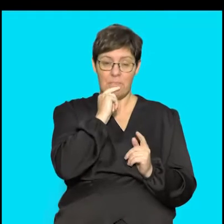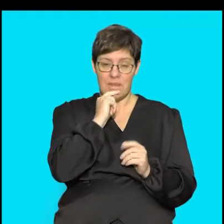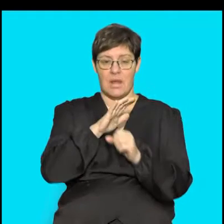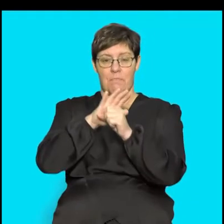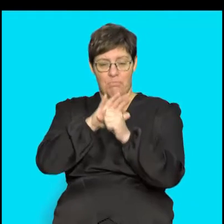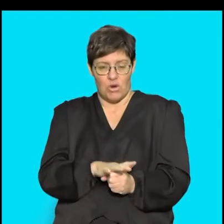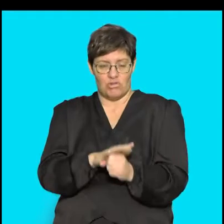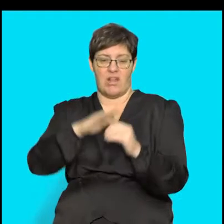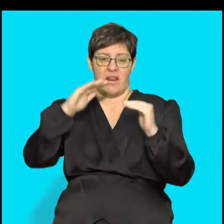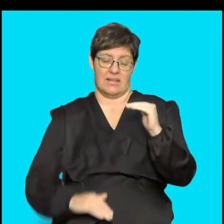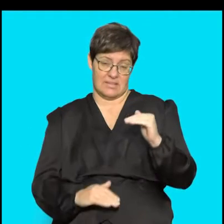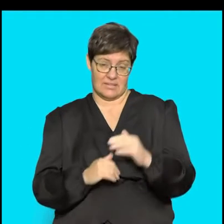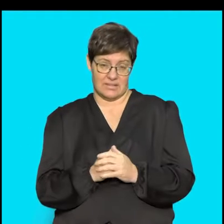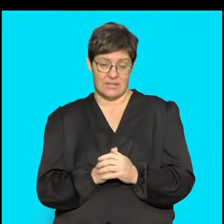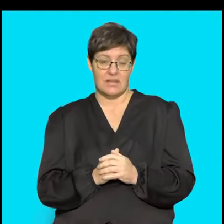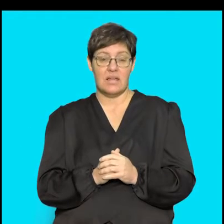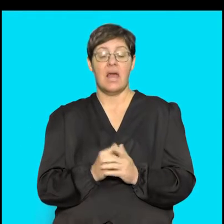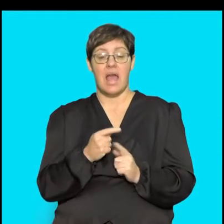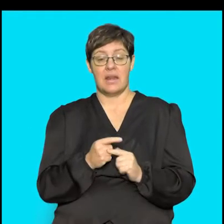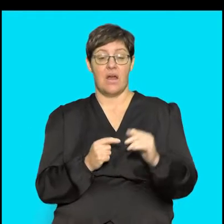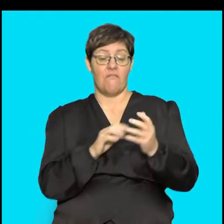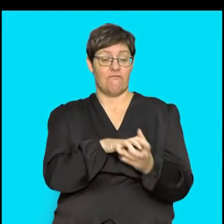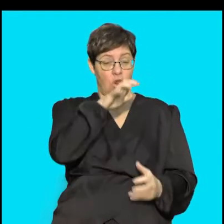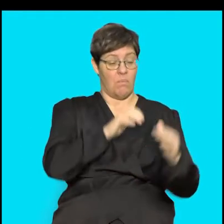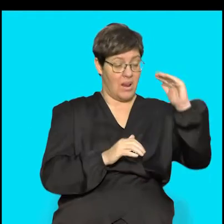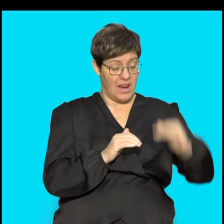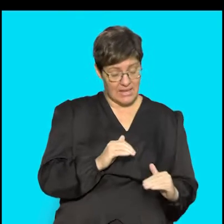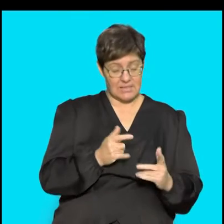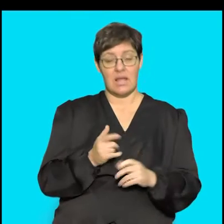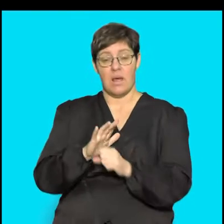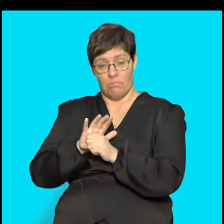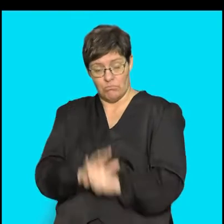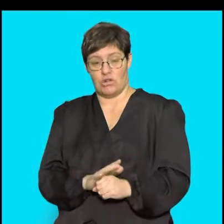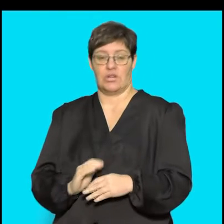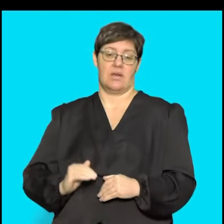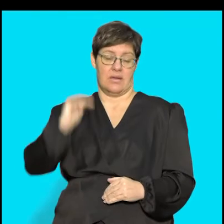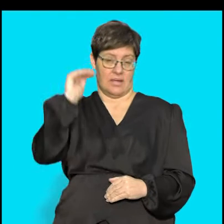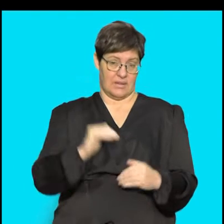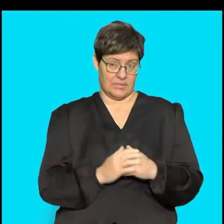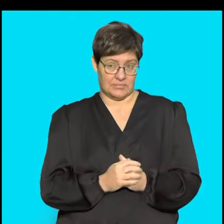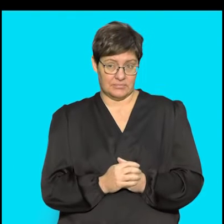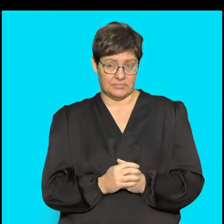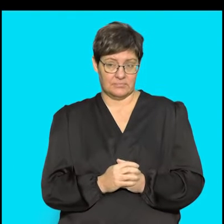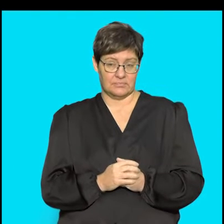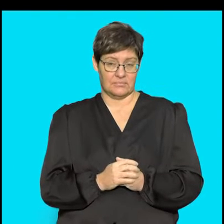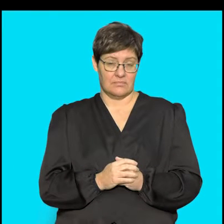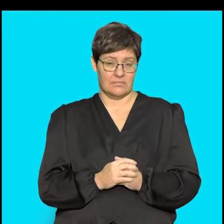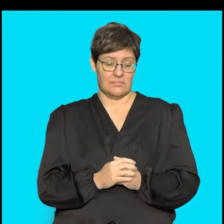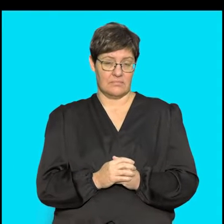will decrease the pressure, and a decrease in volume will increase the